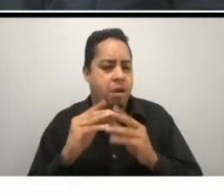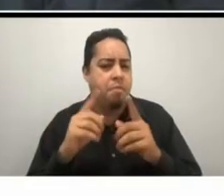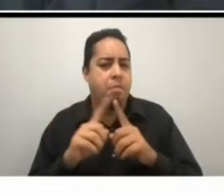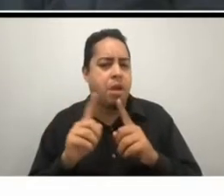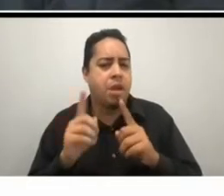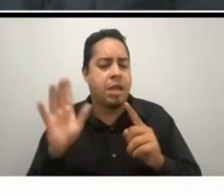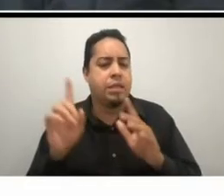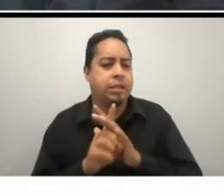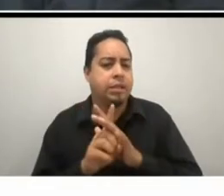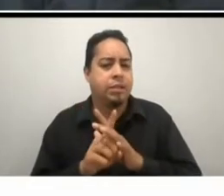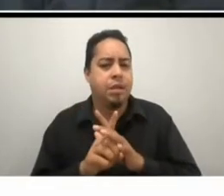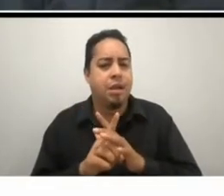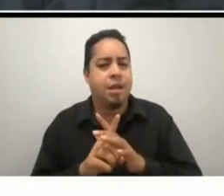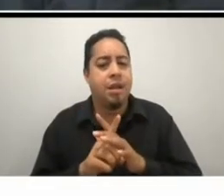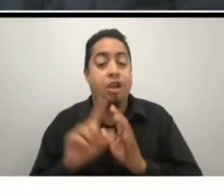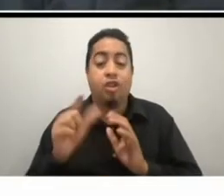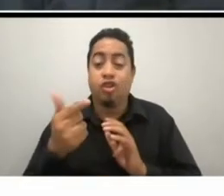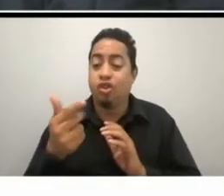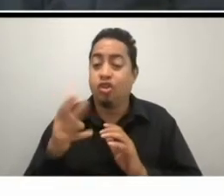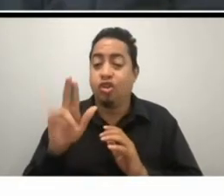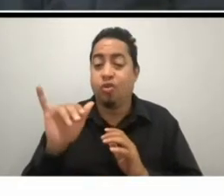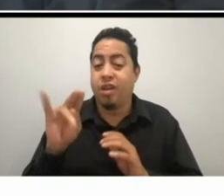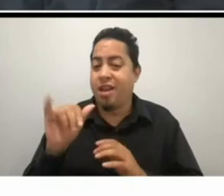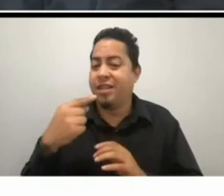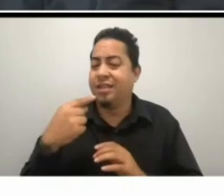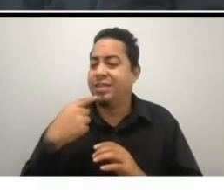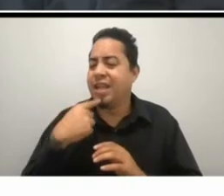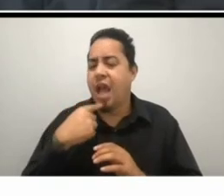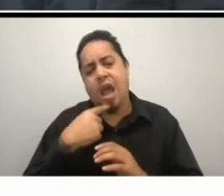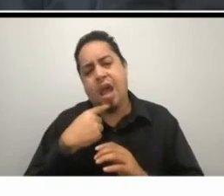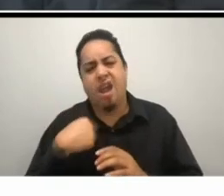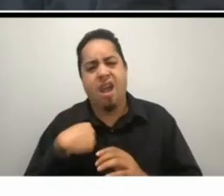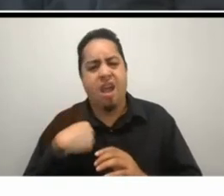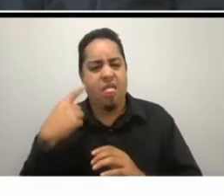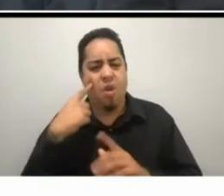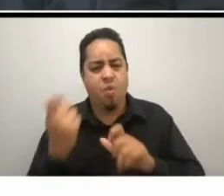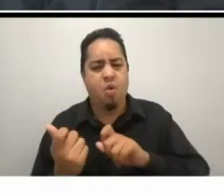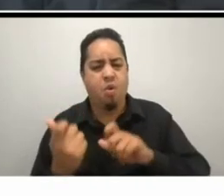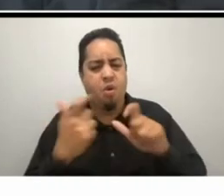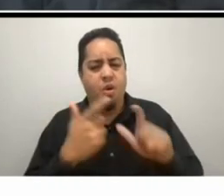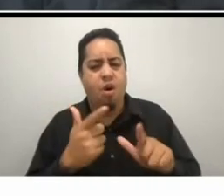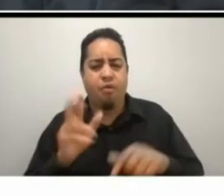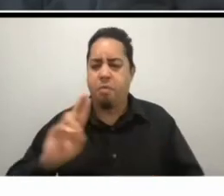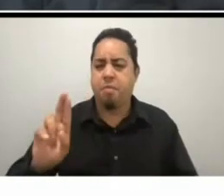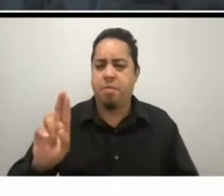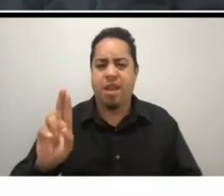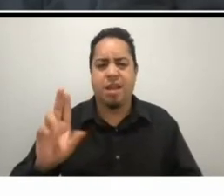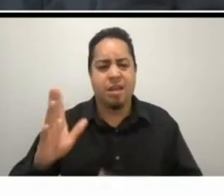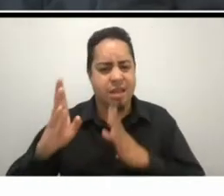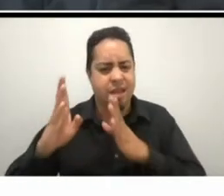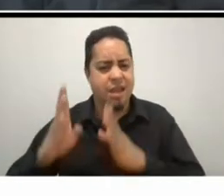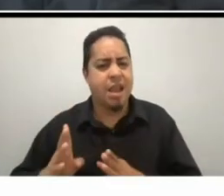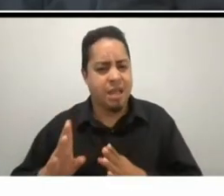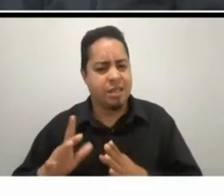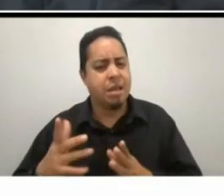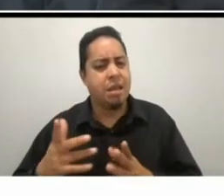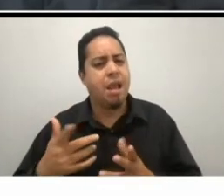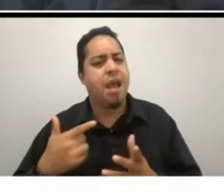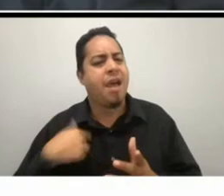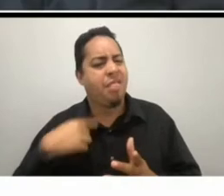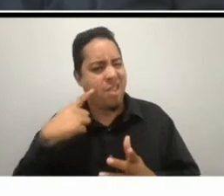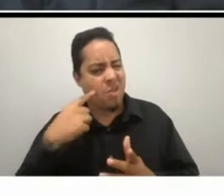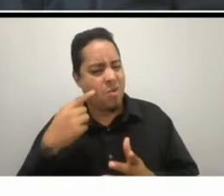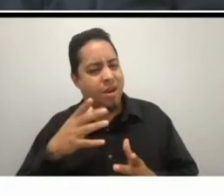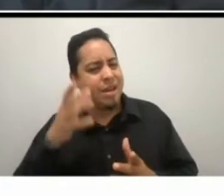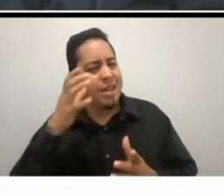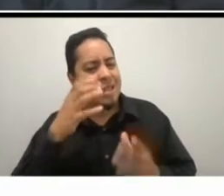all Republicans here? I would think we would get a better reception. I mean, I would think you would listen a little more open to my suggestions that we're